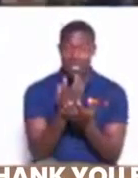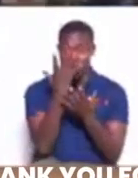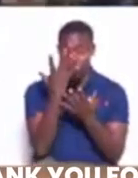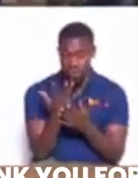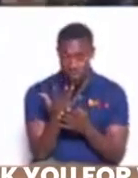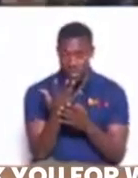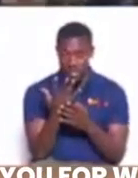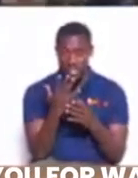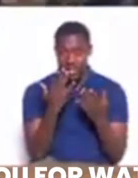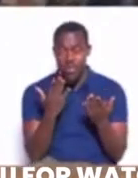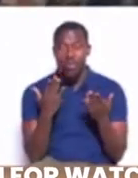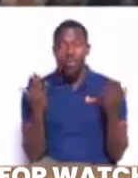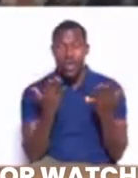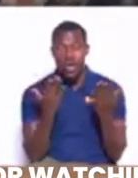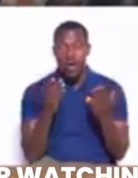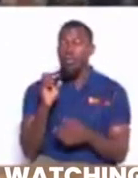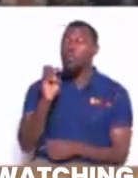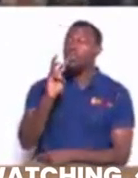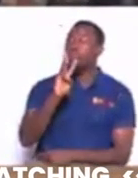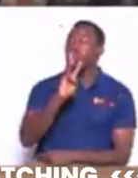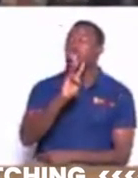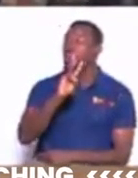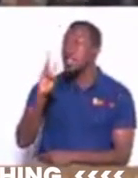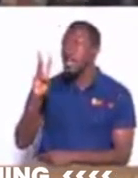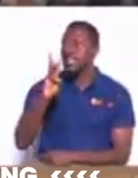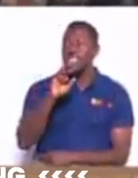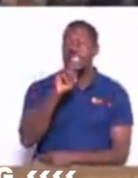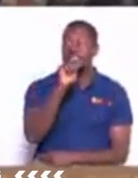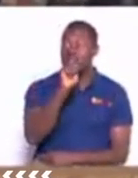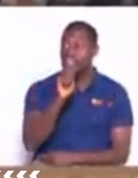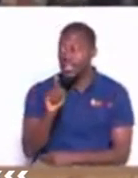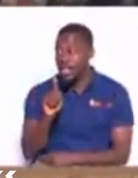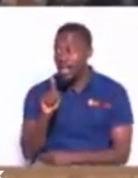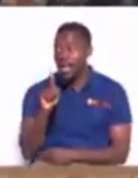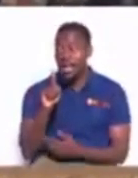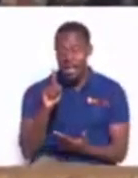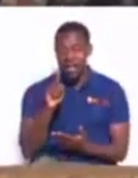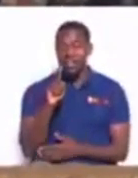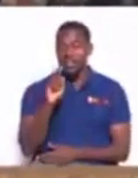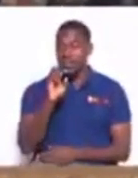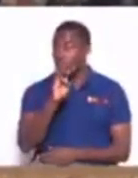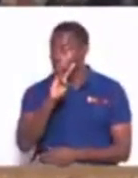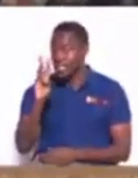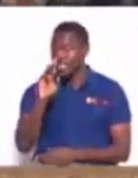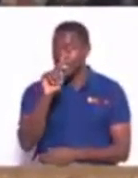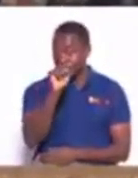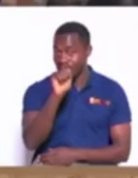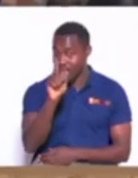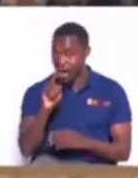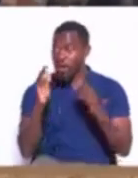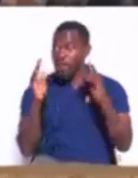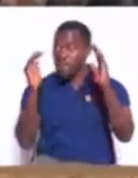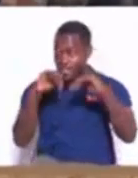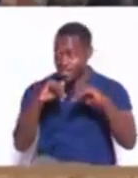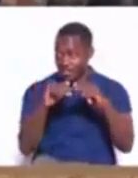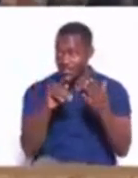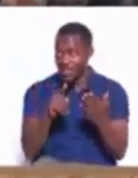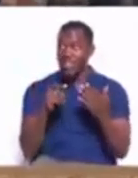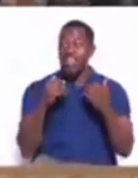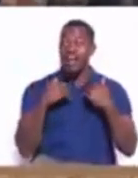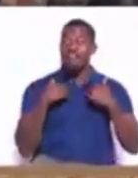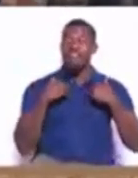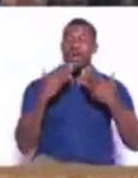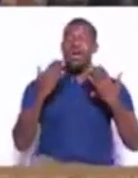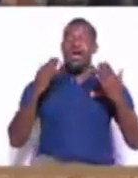Seventh-day Adventist Church at the Western Tanzania Conference, where they have set up out in a field. You can